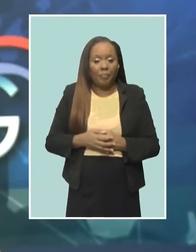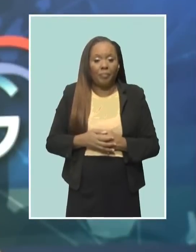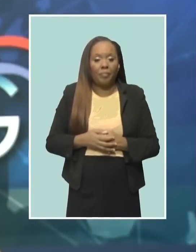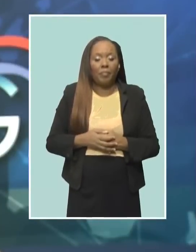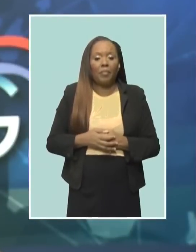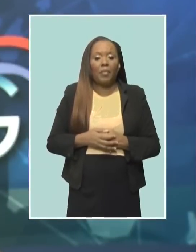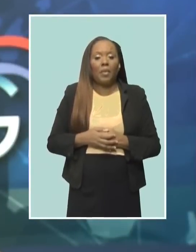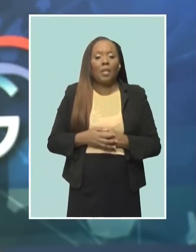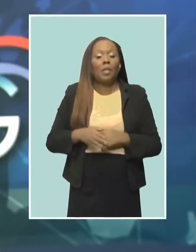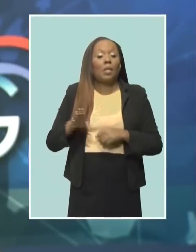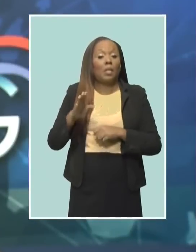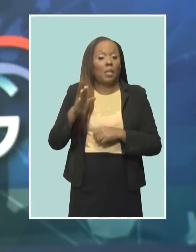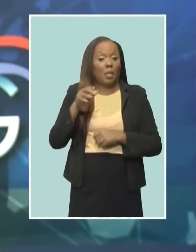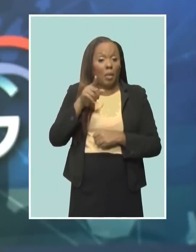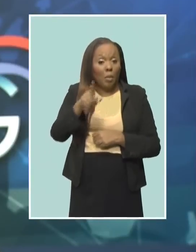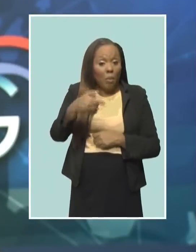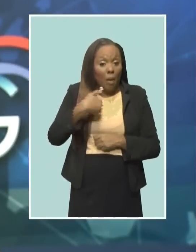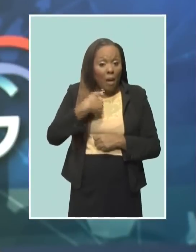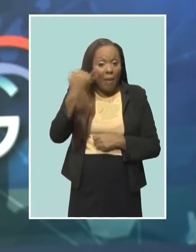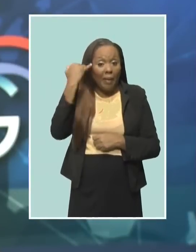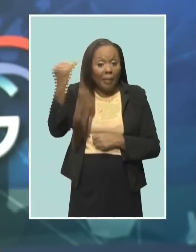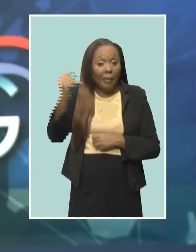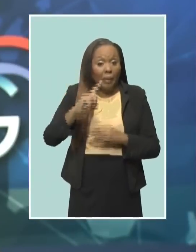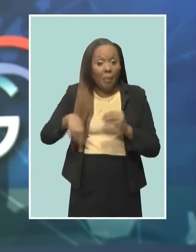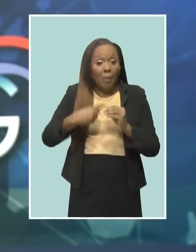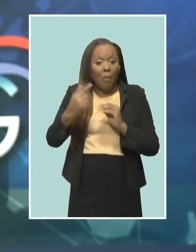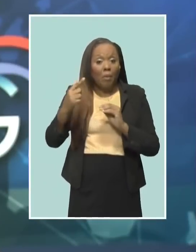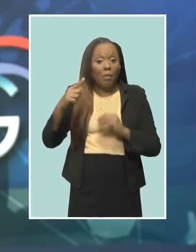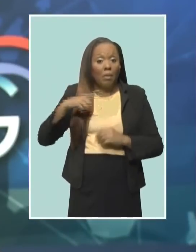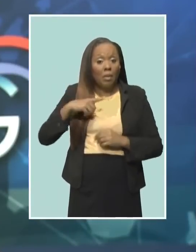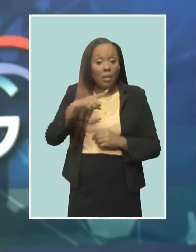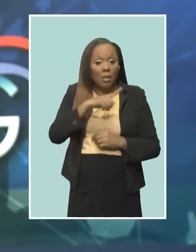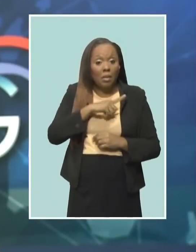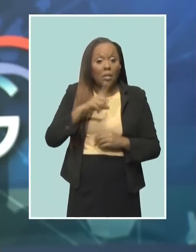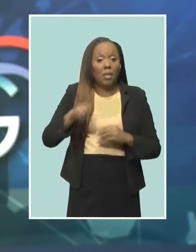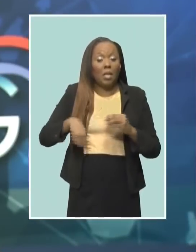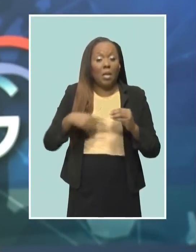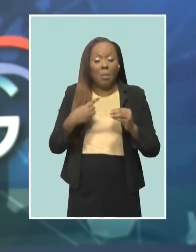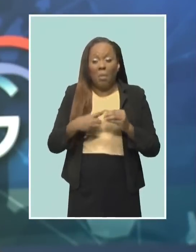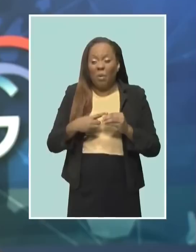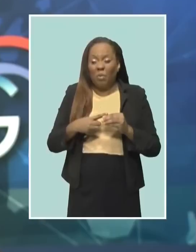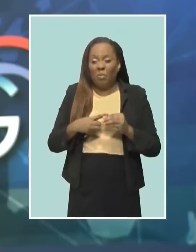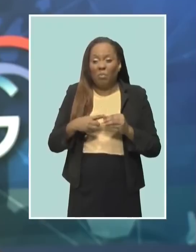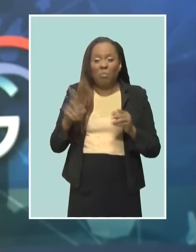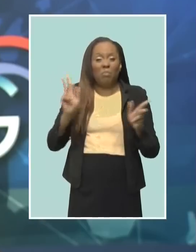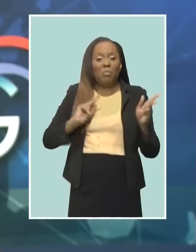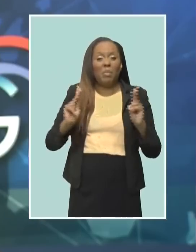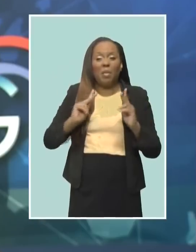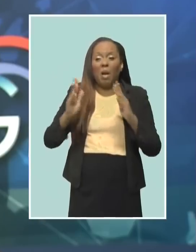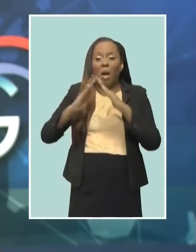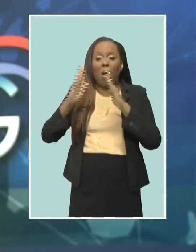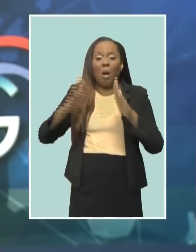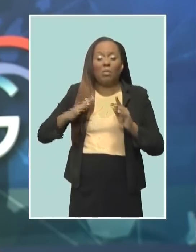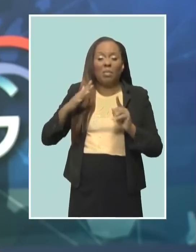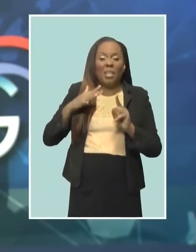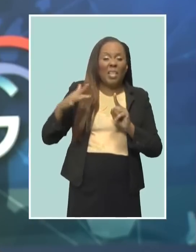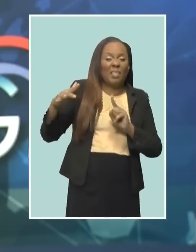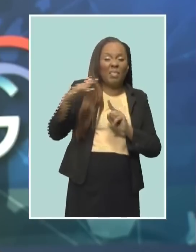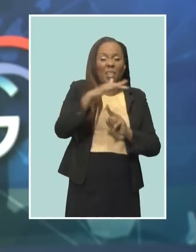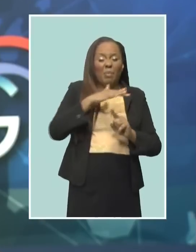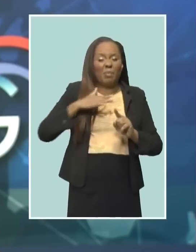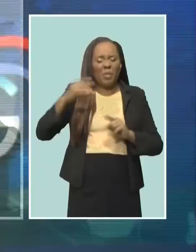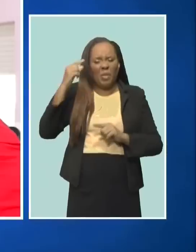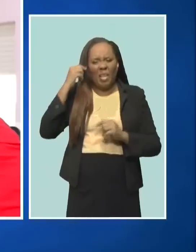Barbadians can comment on legislation being brought to deal with overgrown lots before it becomes final. This is according to Home Affairs Minister